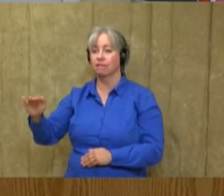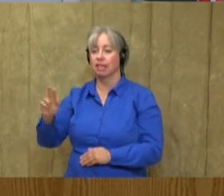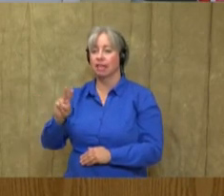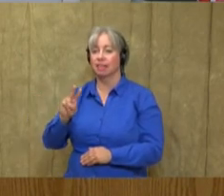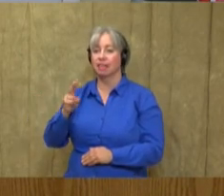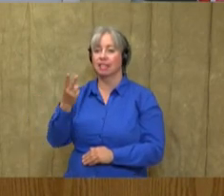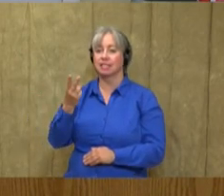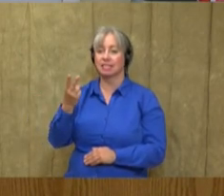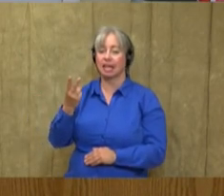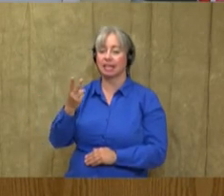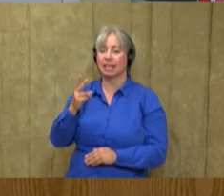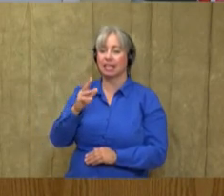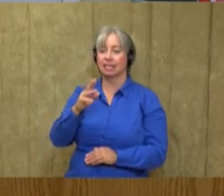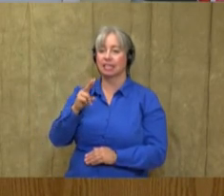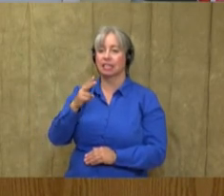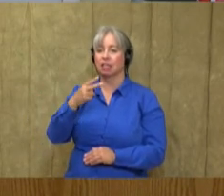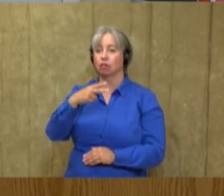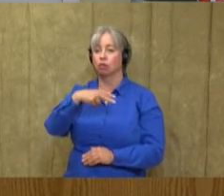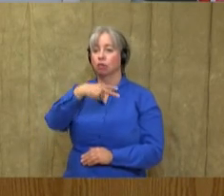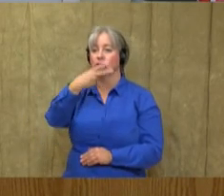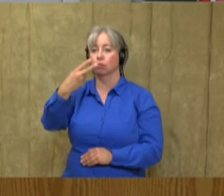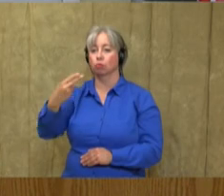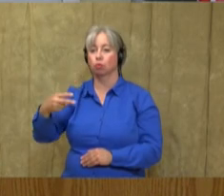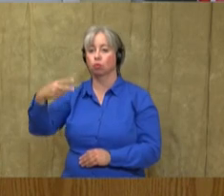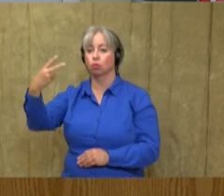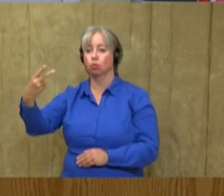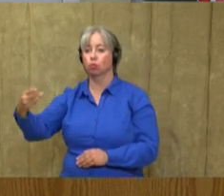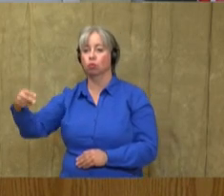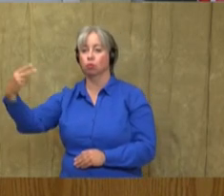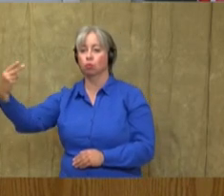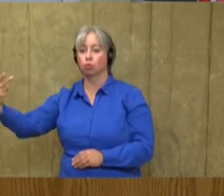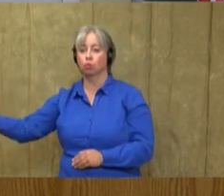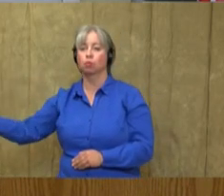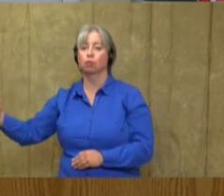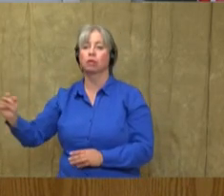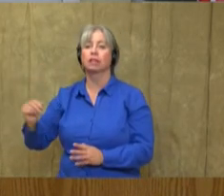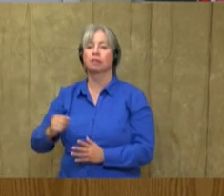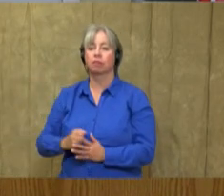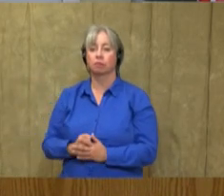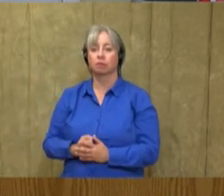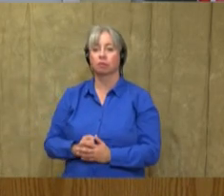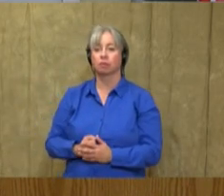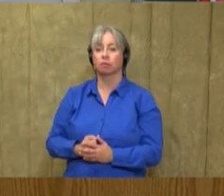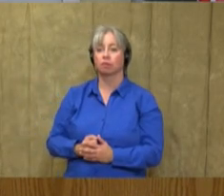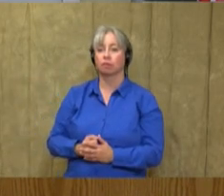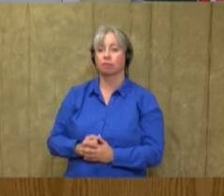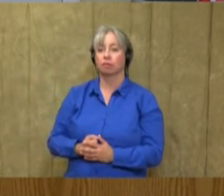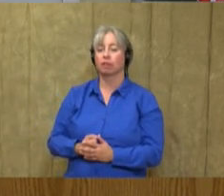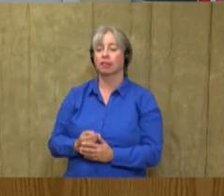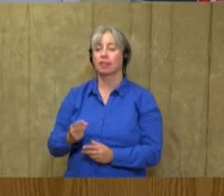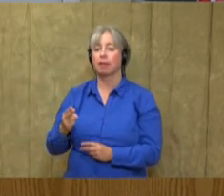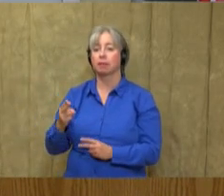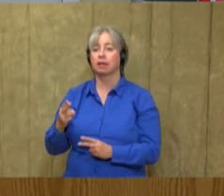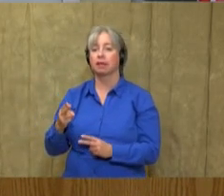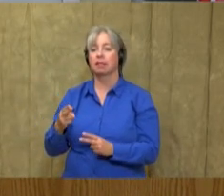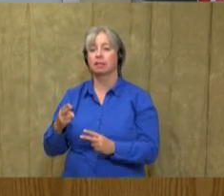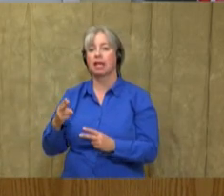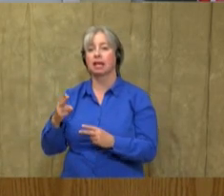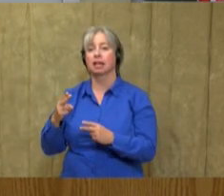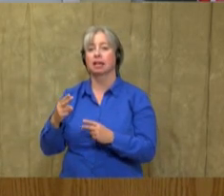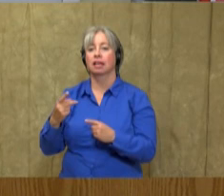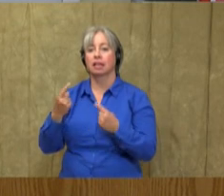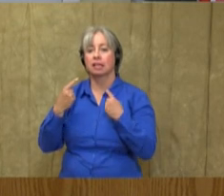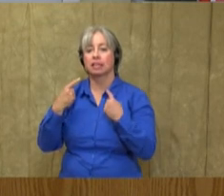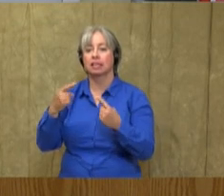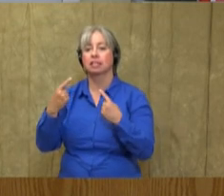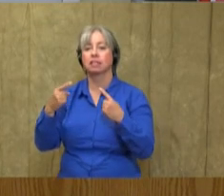second wave come through at the same frequency, or if they're meeting, they actually will build. And that's called a constructive interference. But on the